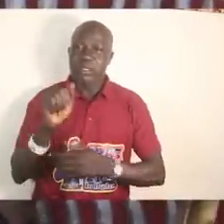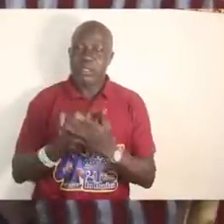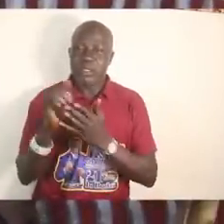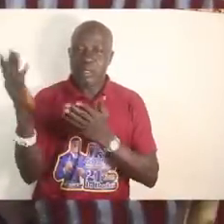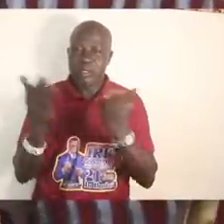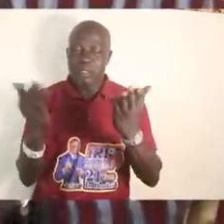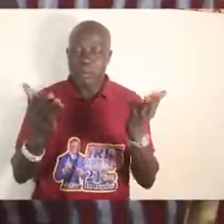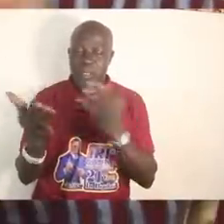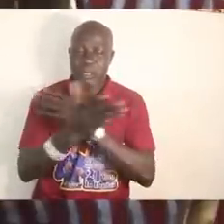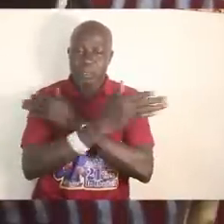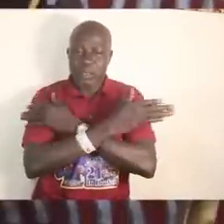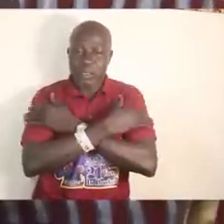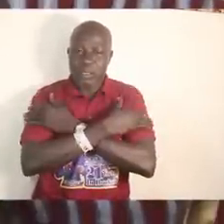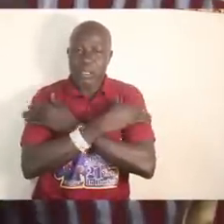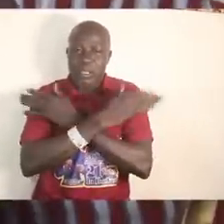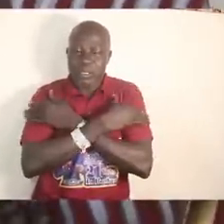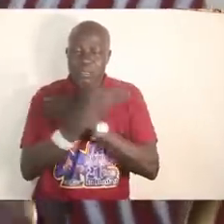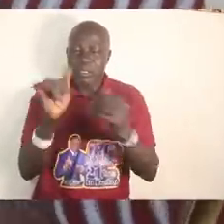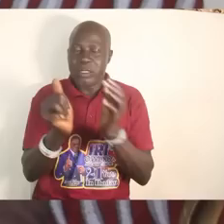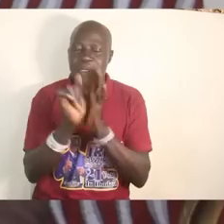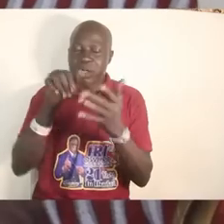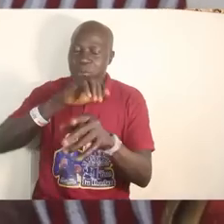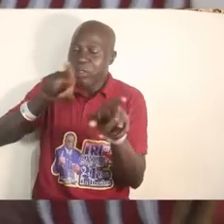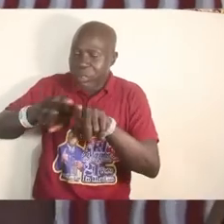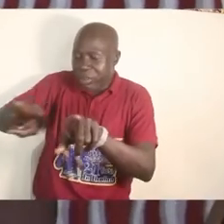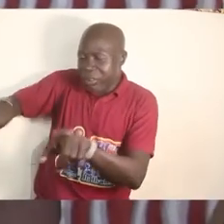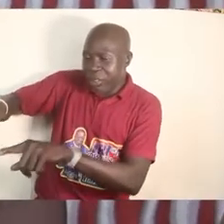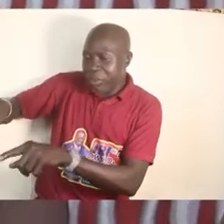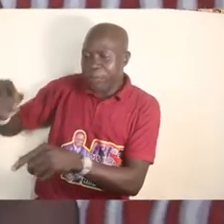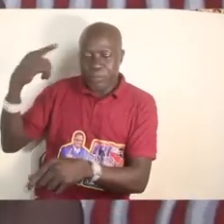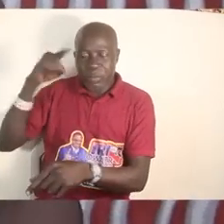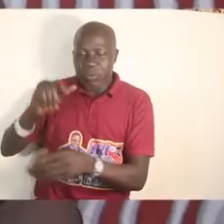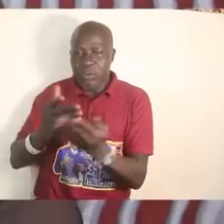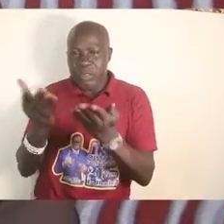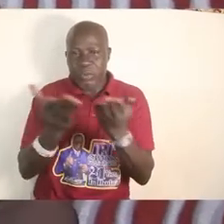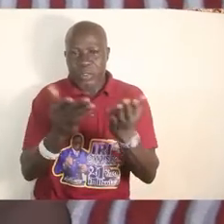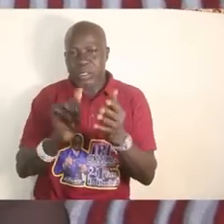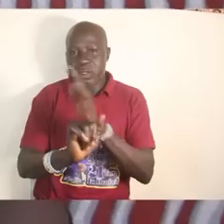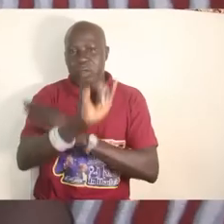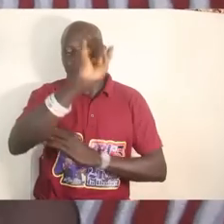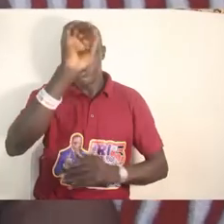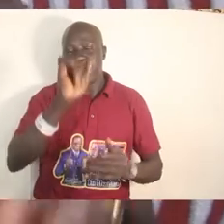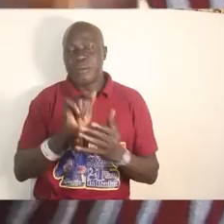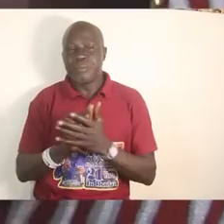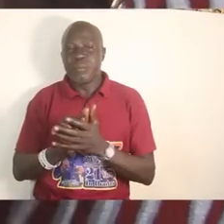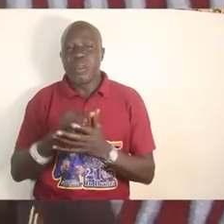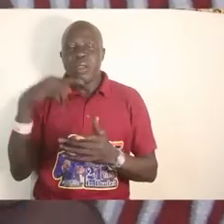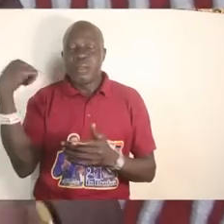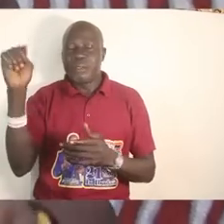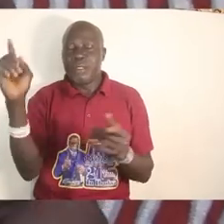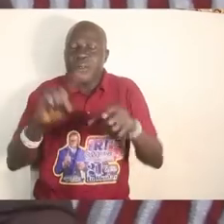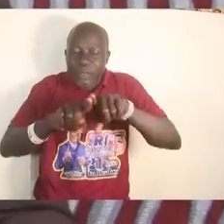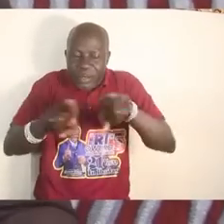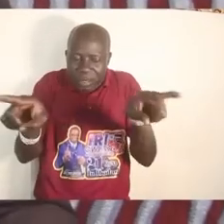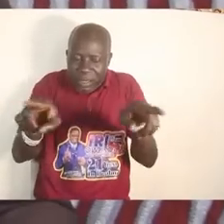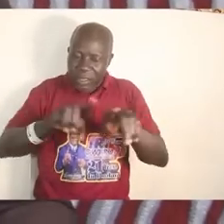Sabbath then. Ojo ti aya soto. The day set aside. For isin Olorun. For service to God. Ojo ti aya soto. The